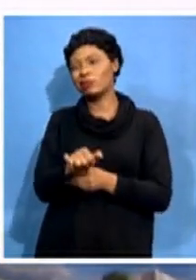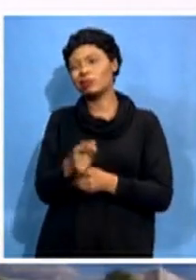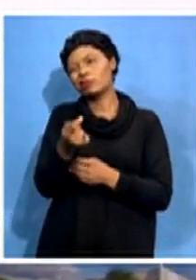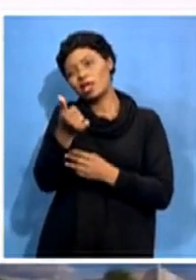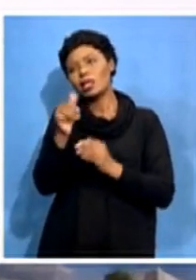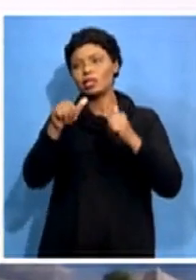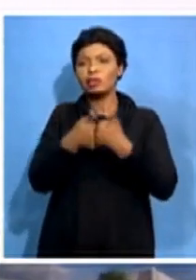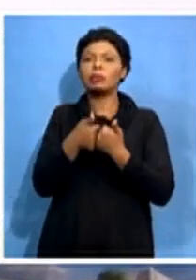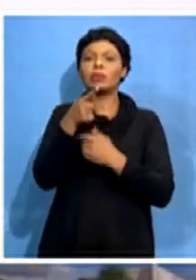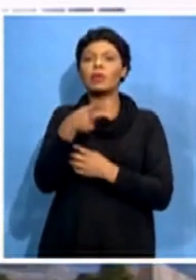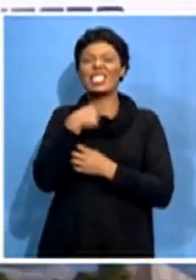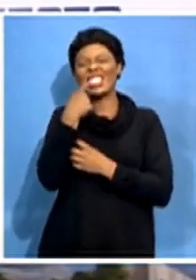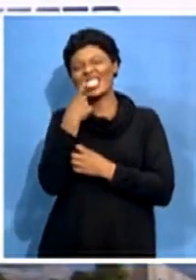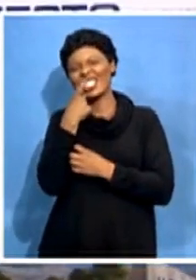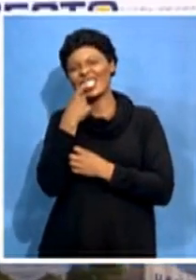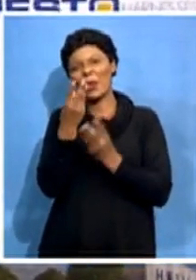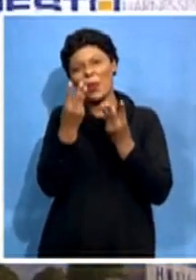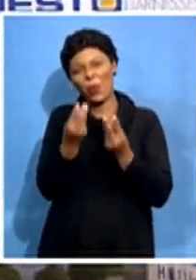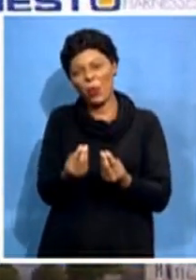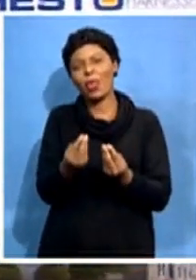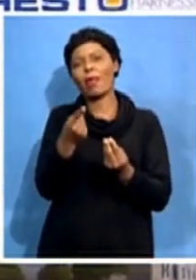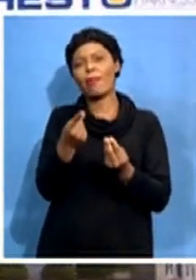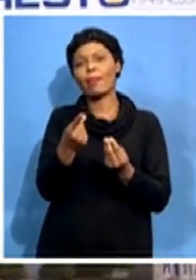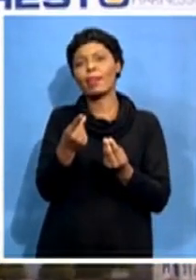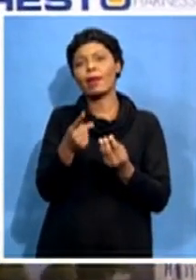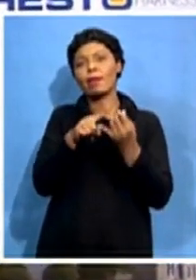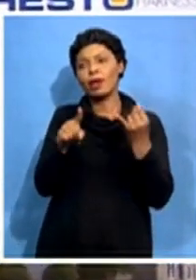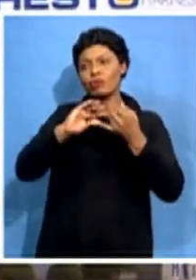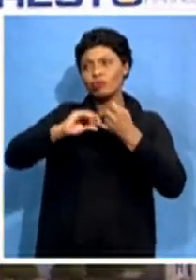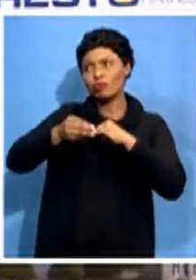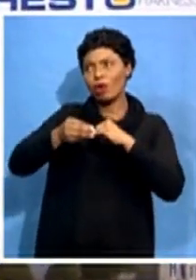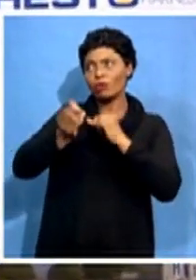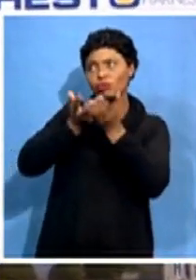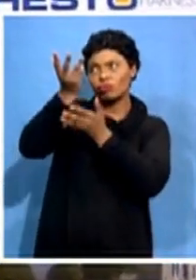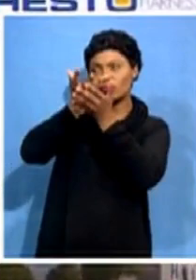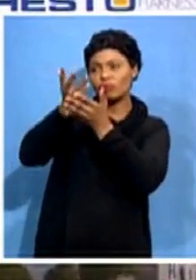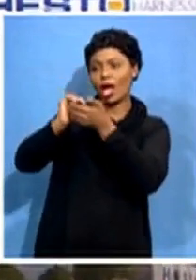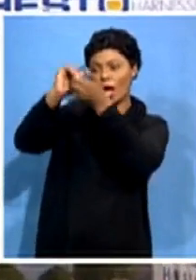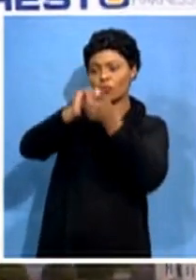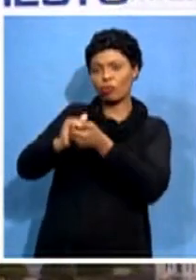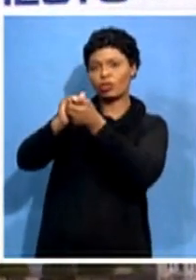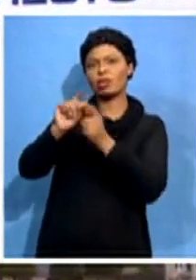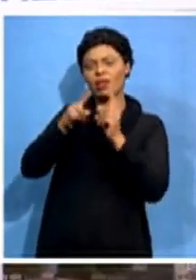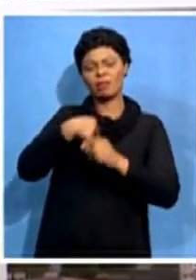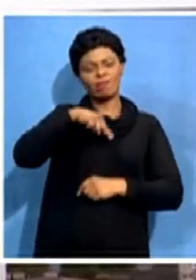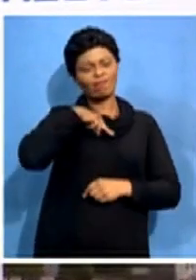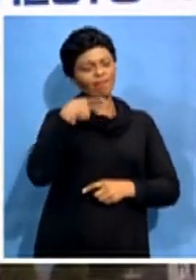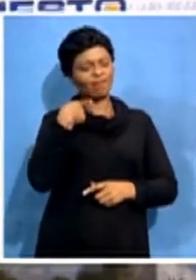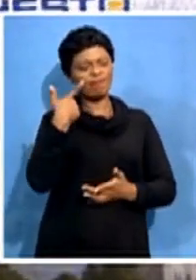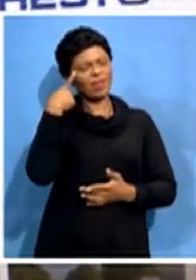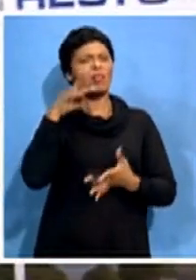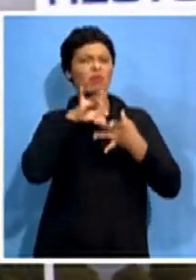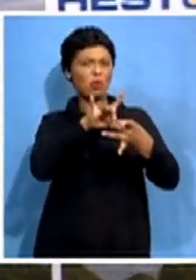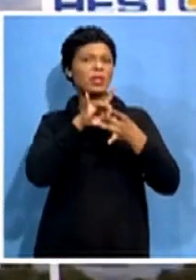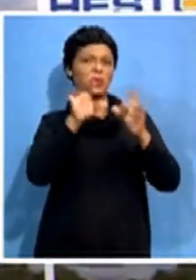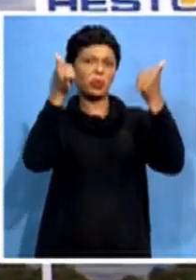with the associations concerned. But I think we're committed. In terms of the timeline, we're using an